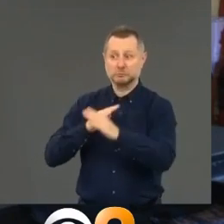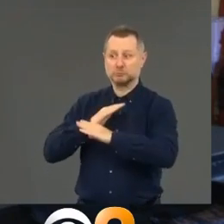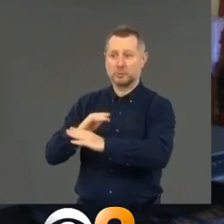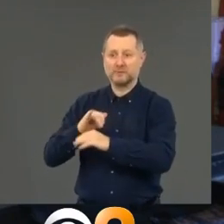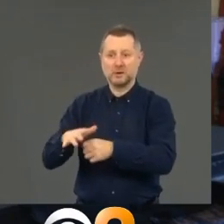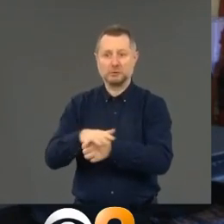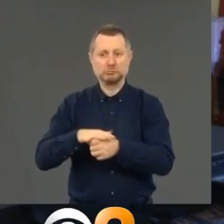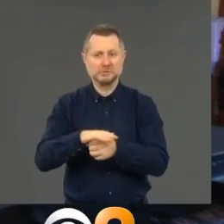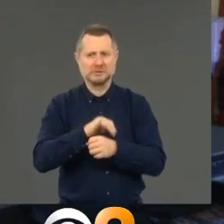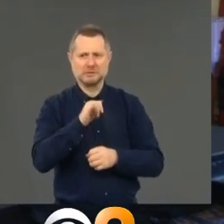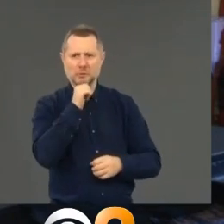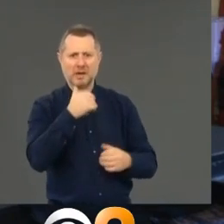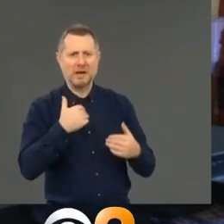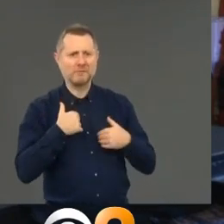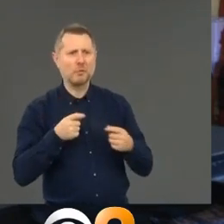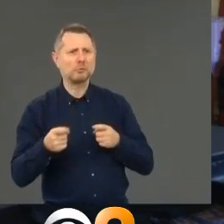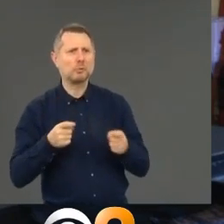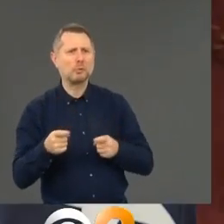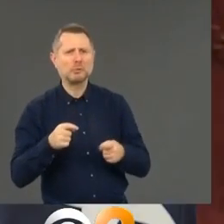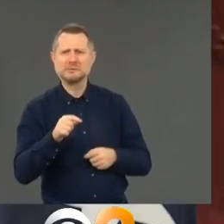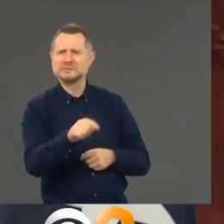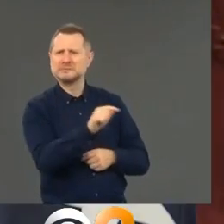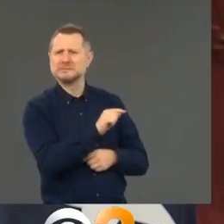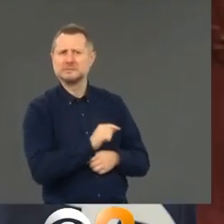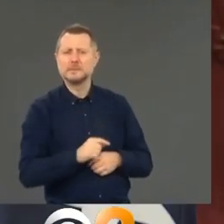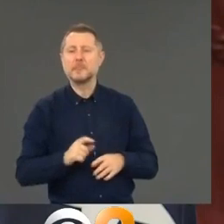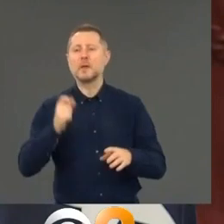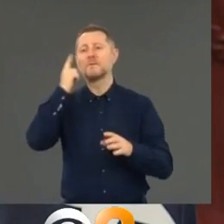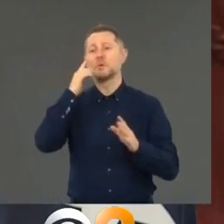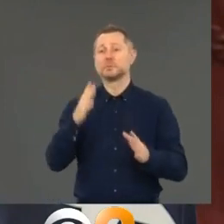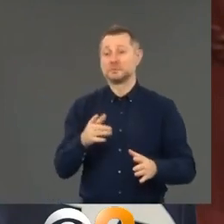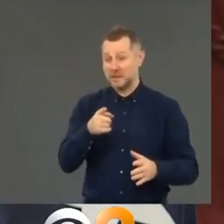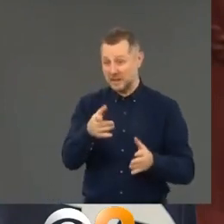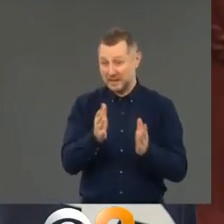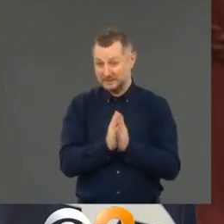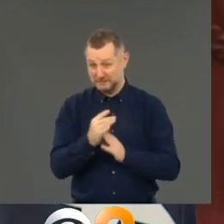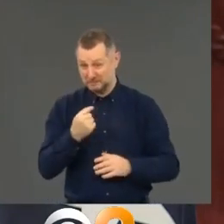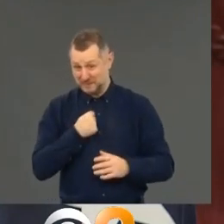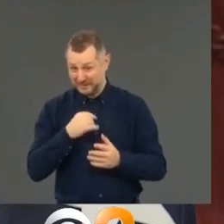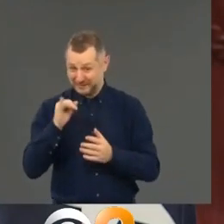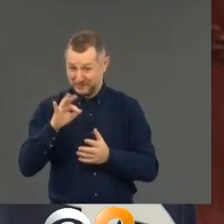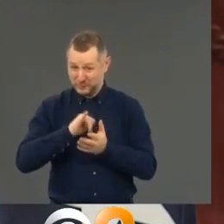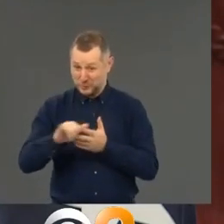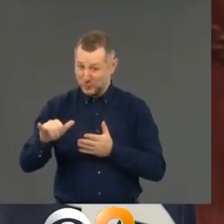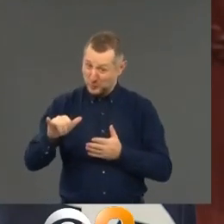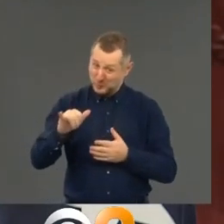control? If you're asking, would New York now